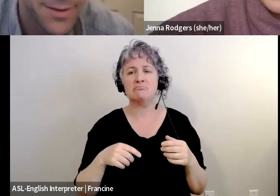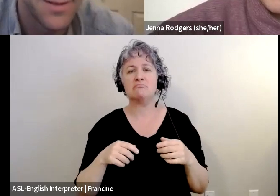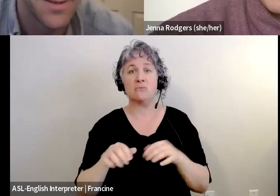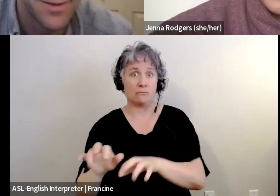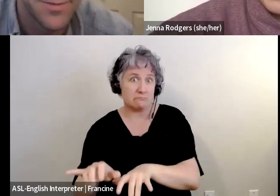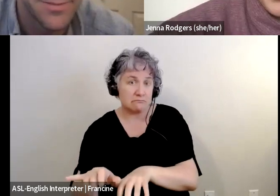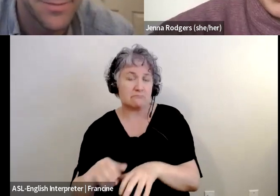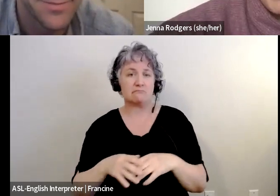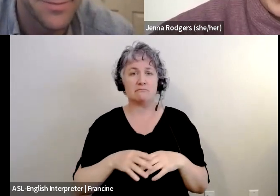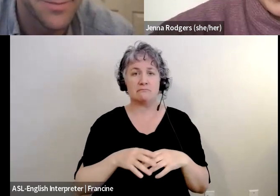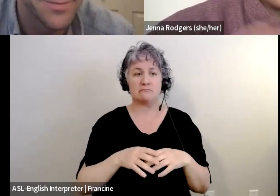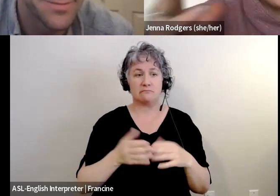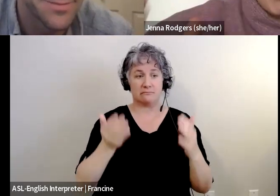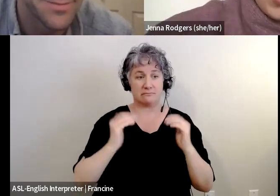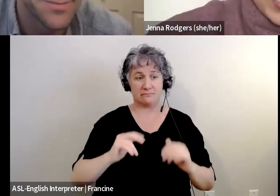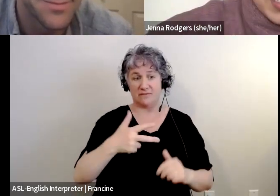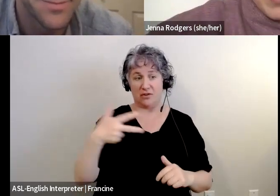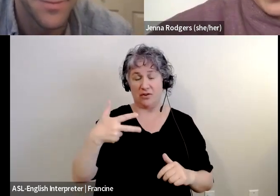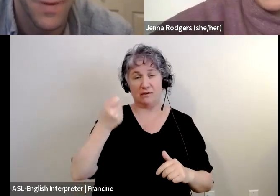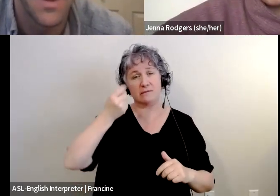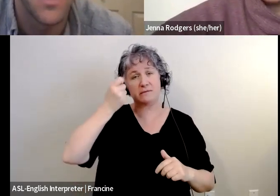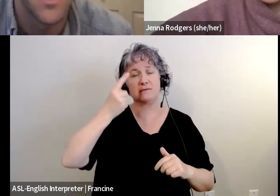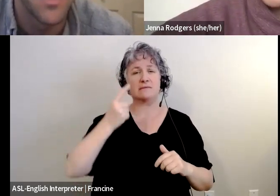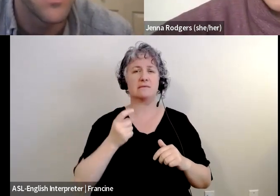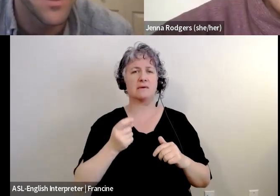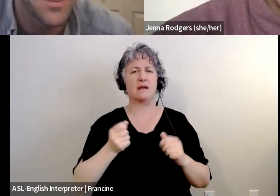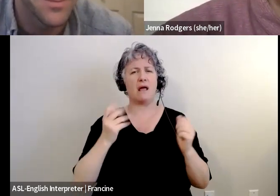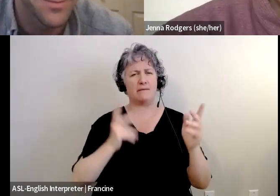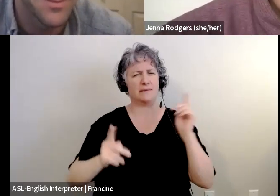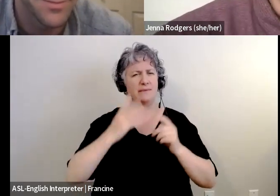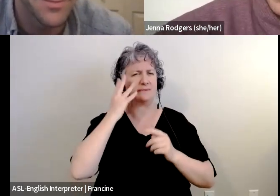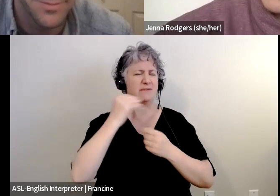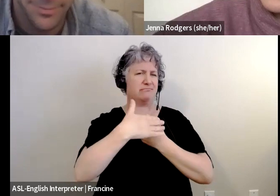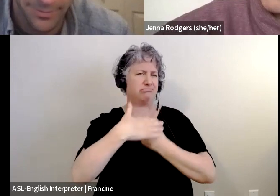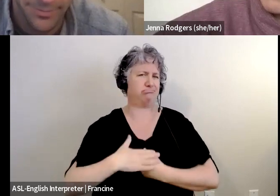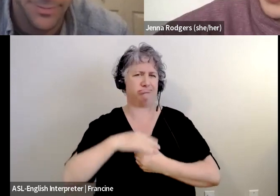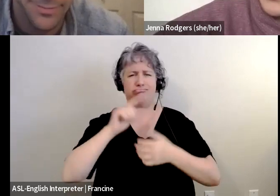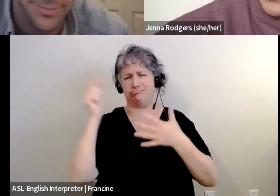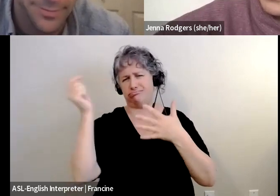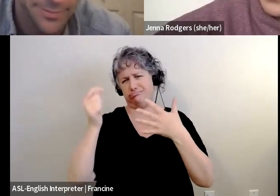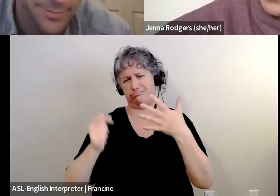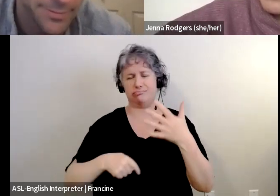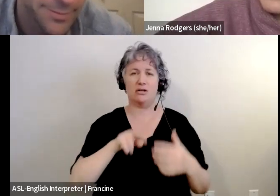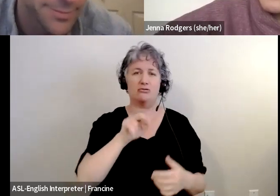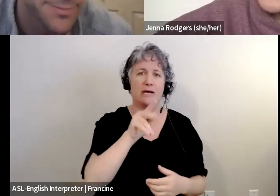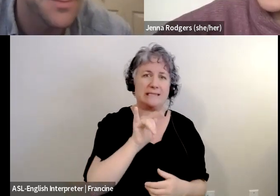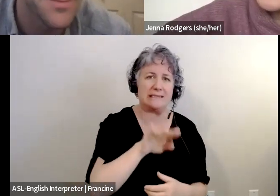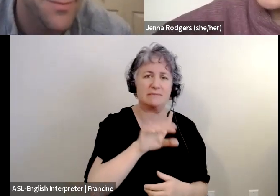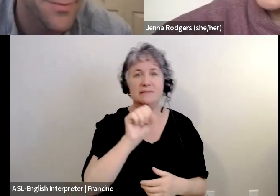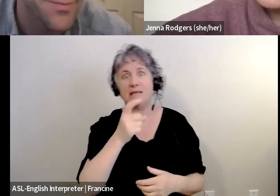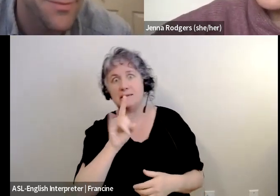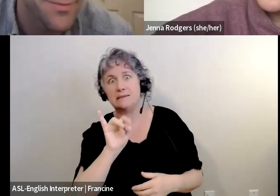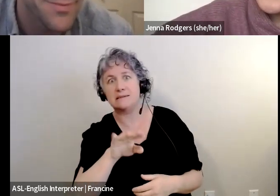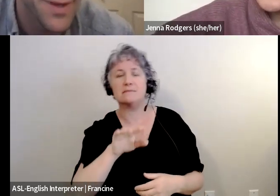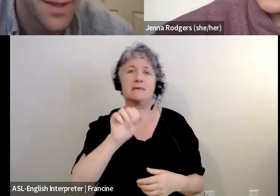Understand that individuals experience racism or all isms, sexism or homophobia, all in different ways, and recognize